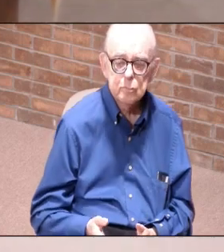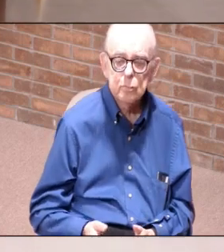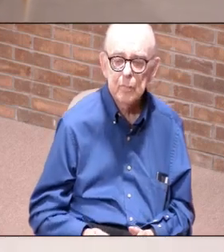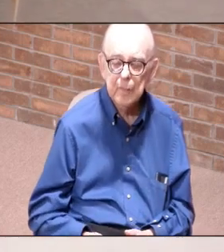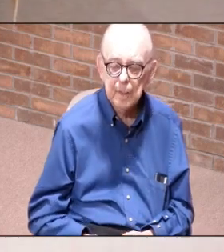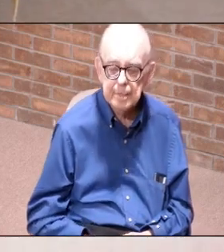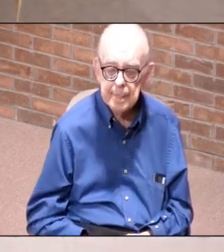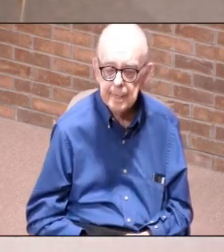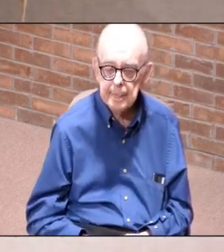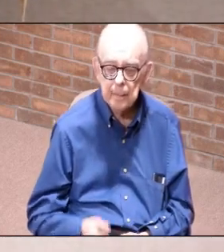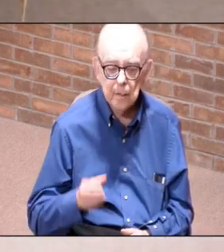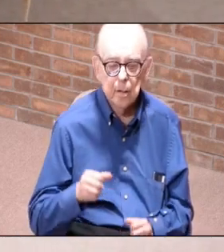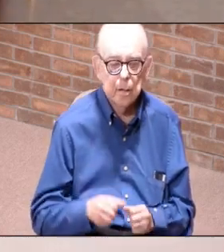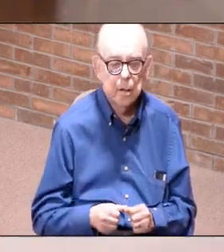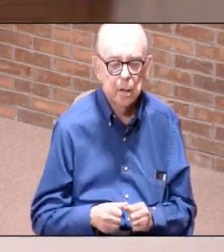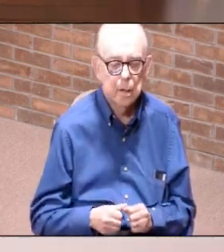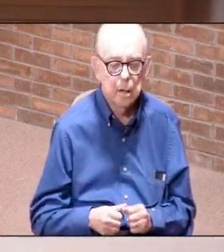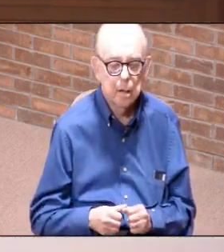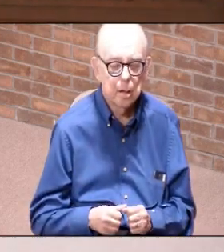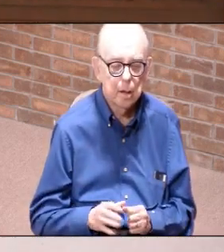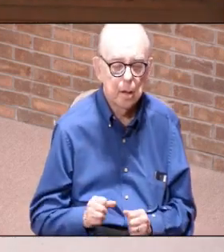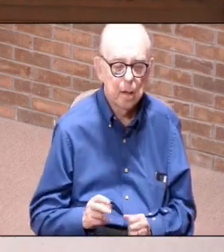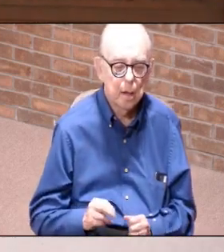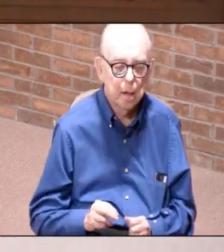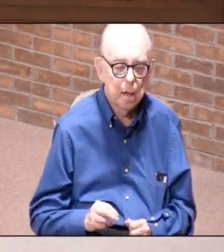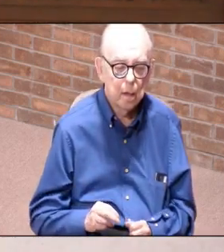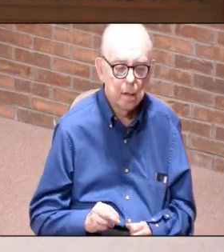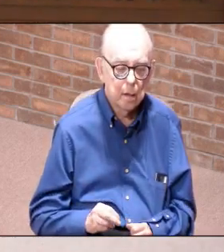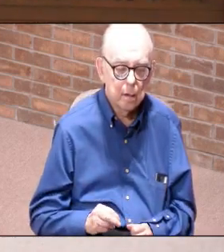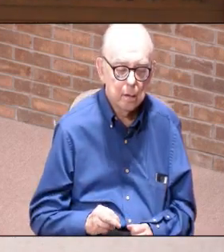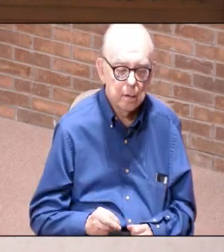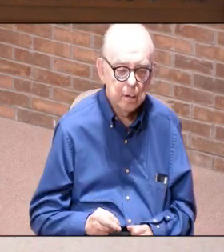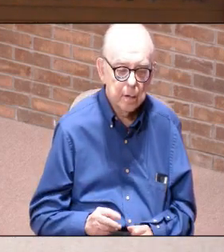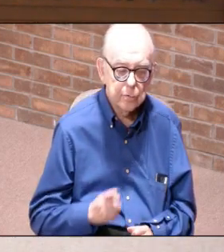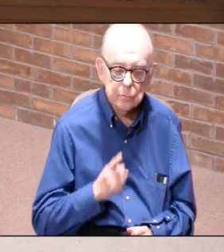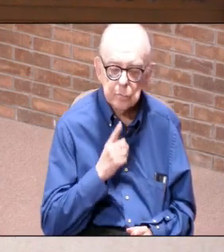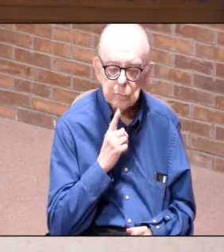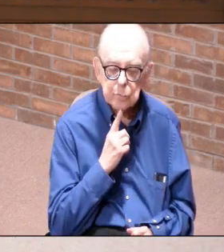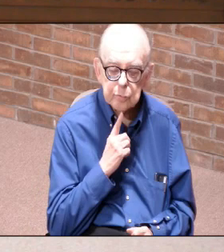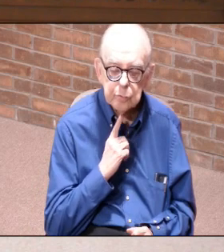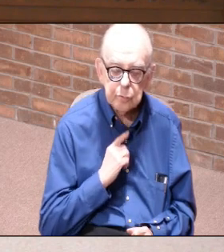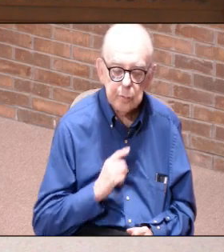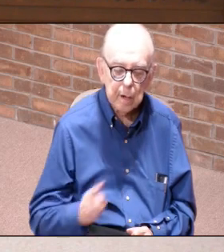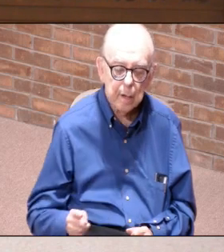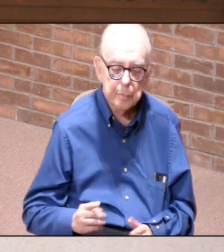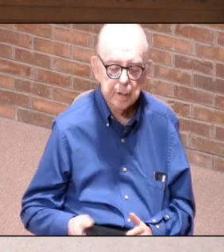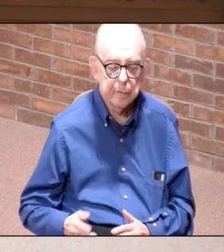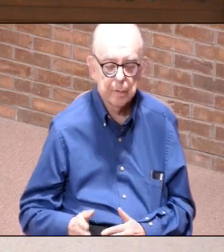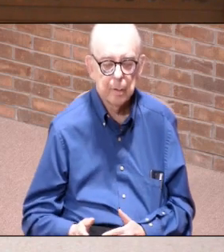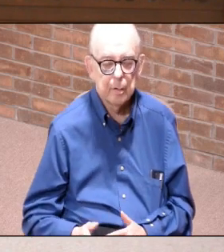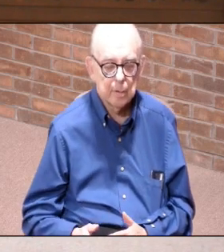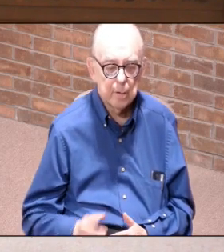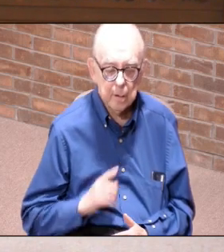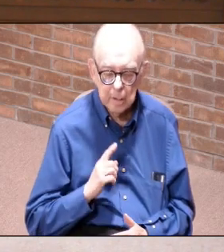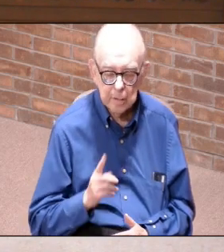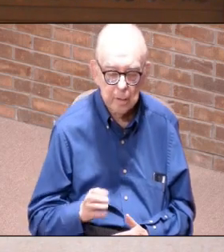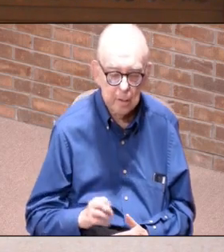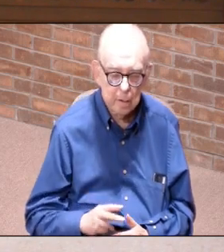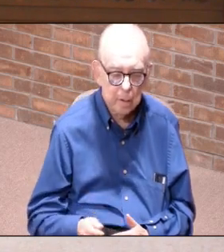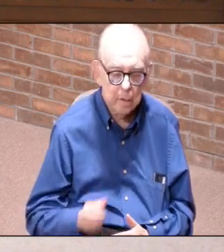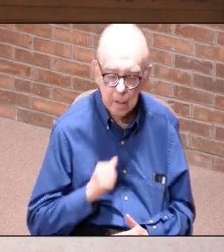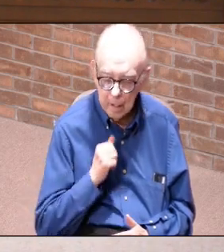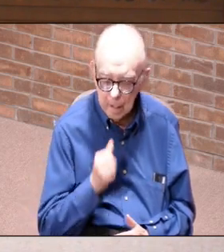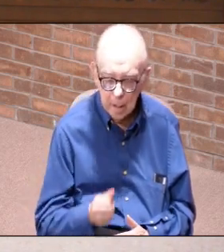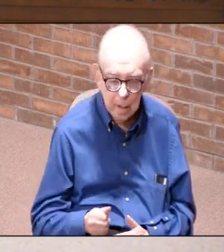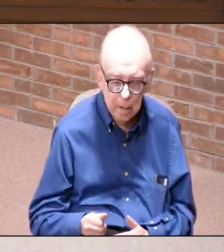Remember the book of Jonah says that he was swallowed up by a big fish And we all say that it's a whale. It's not a whale.